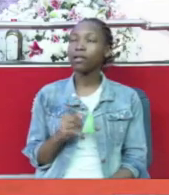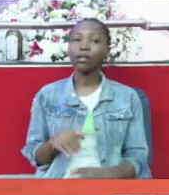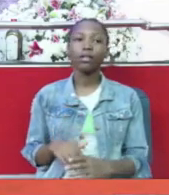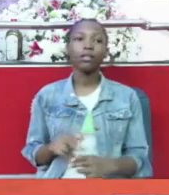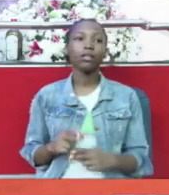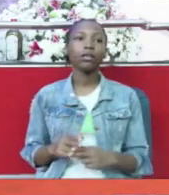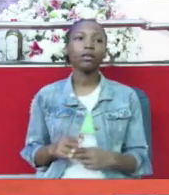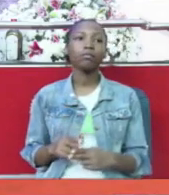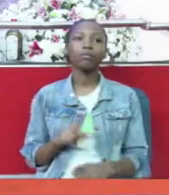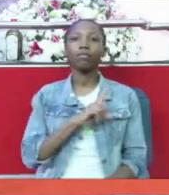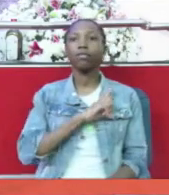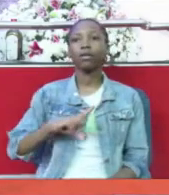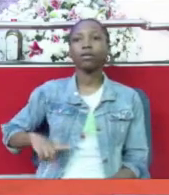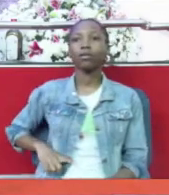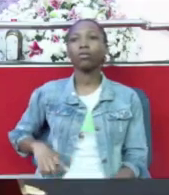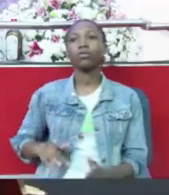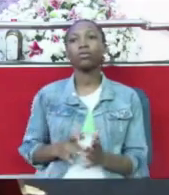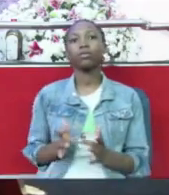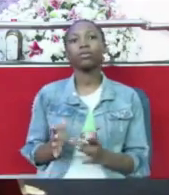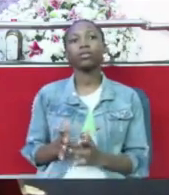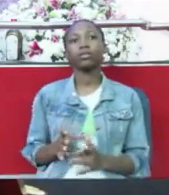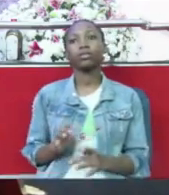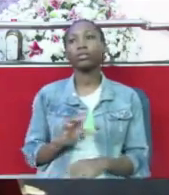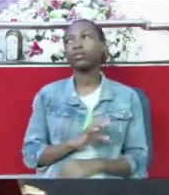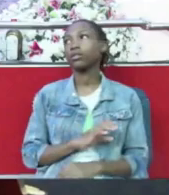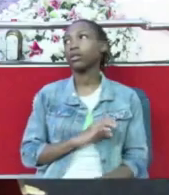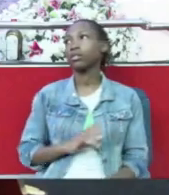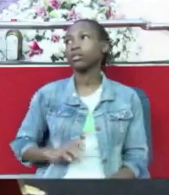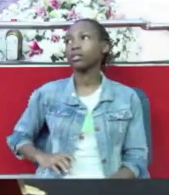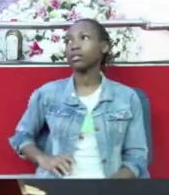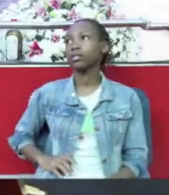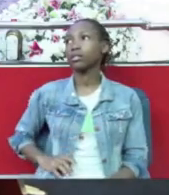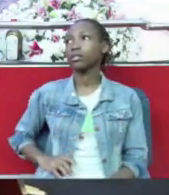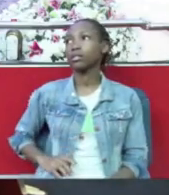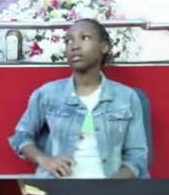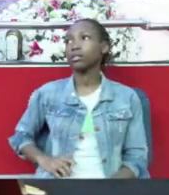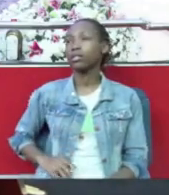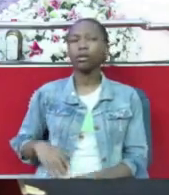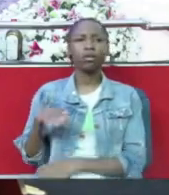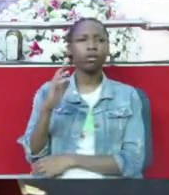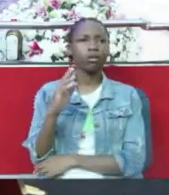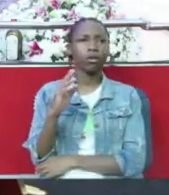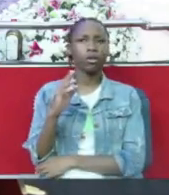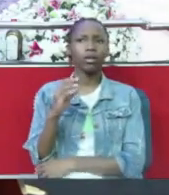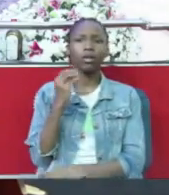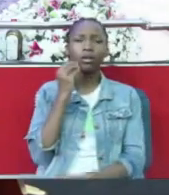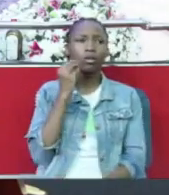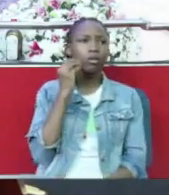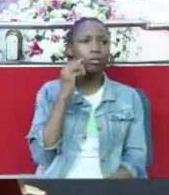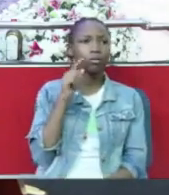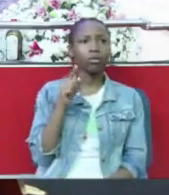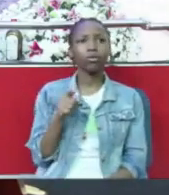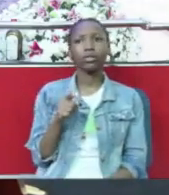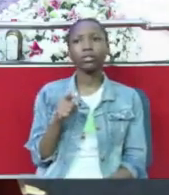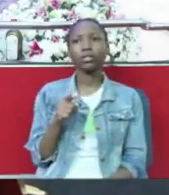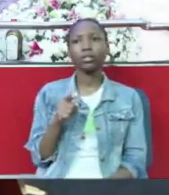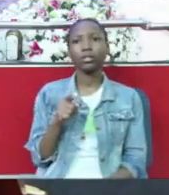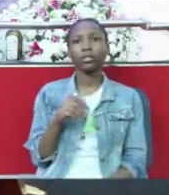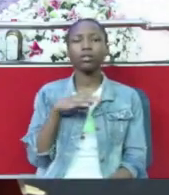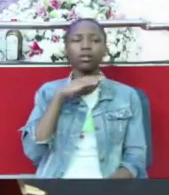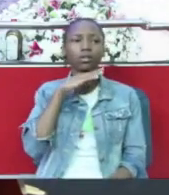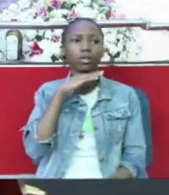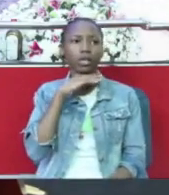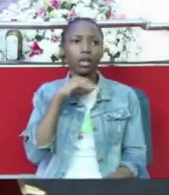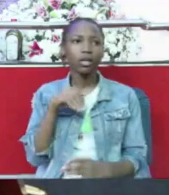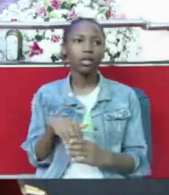la Bwana. Jesus Christ. Yesu Kristo. That if he stays in your house. Kama anaishi katika nyumba yako. It will die in the house. Itakufia pale kwenye